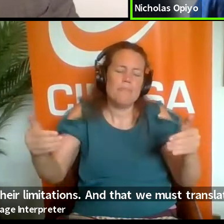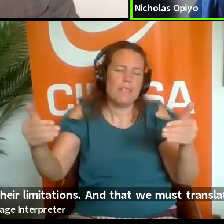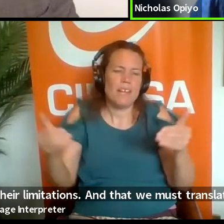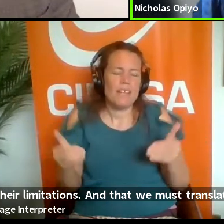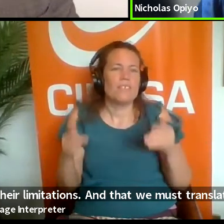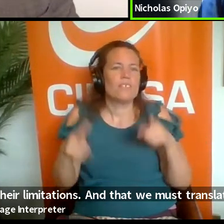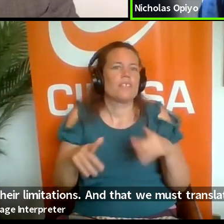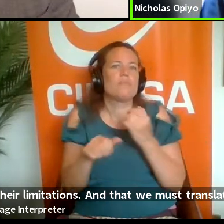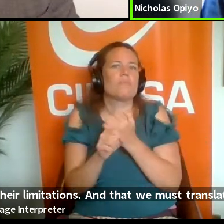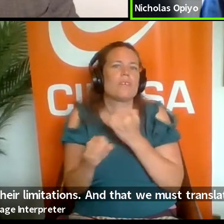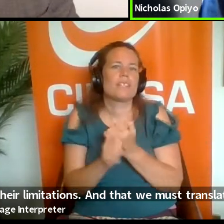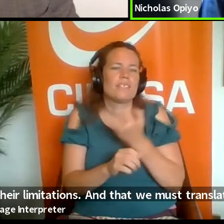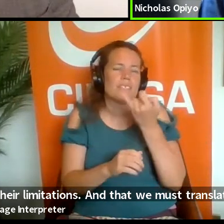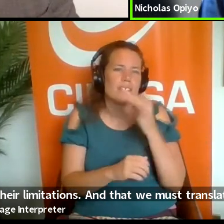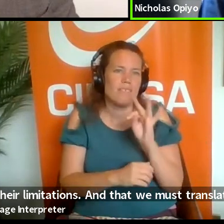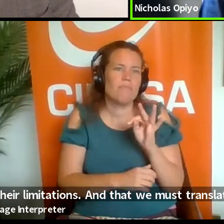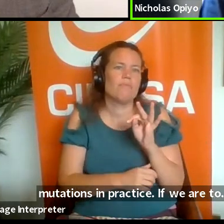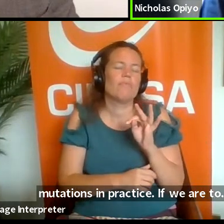if we are